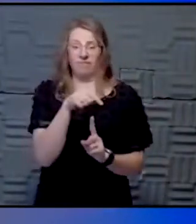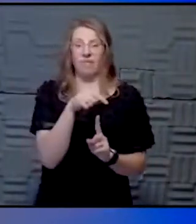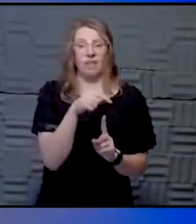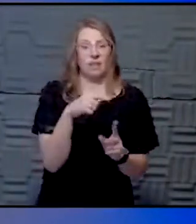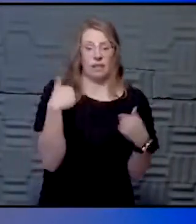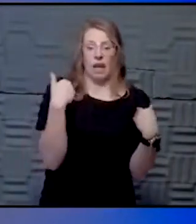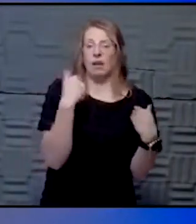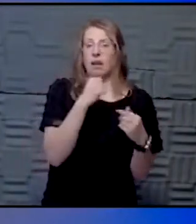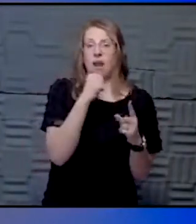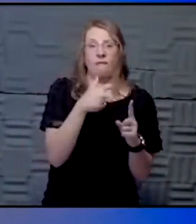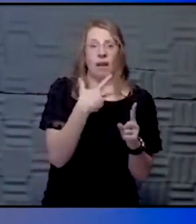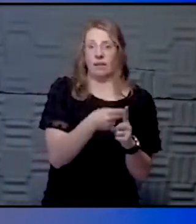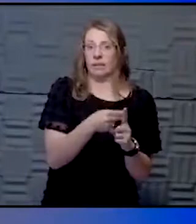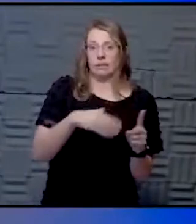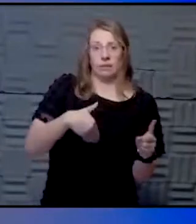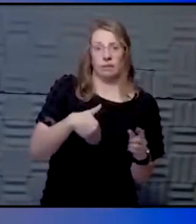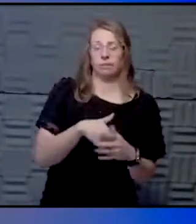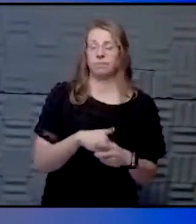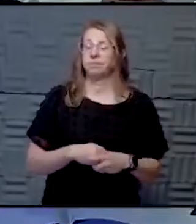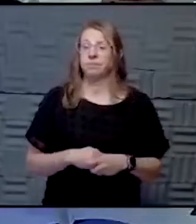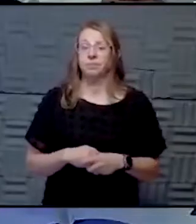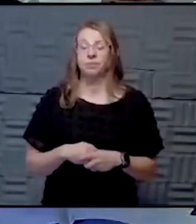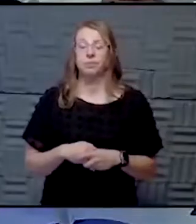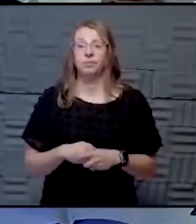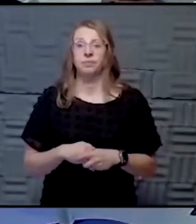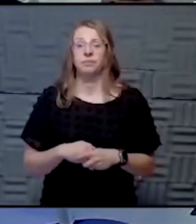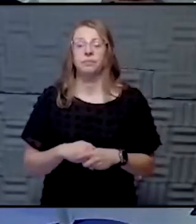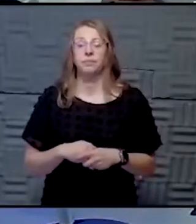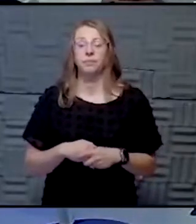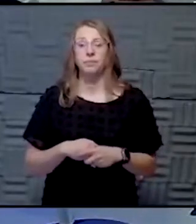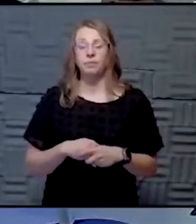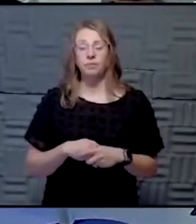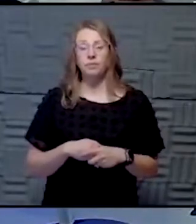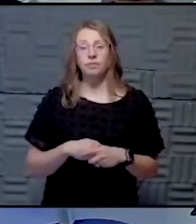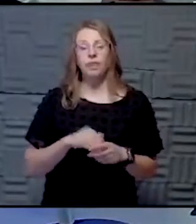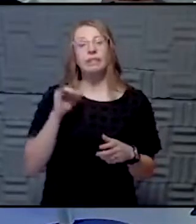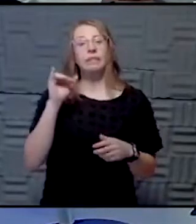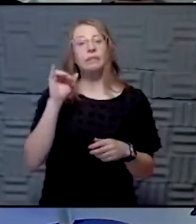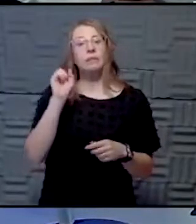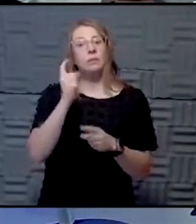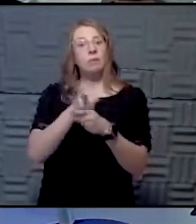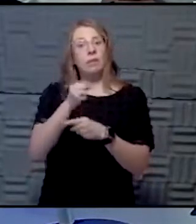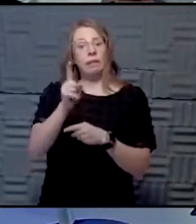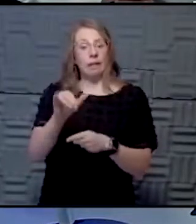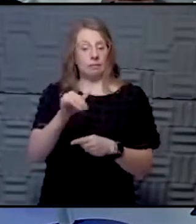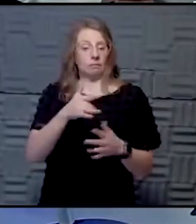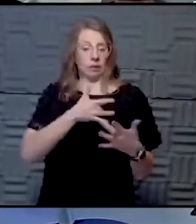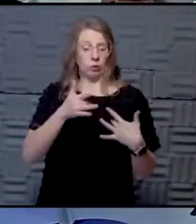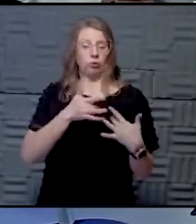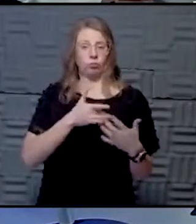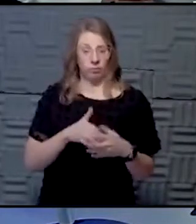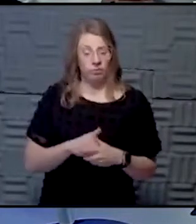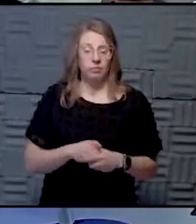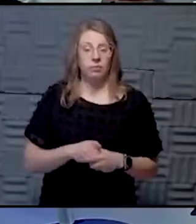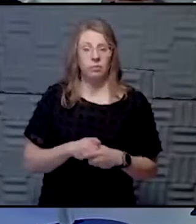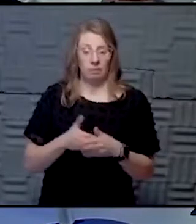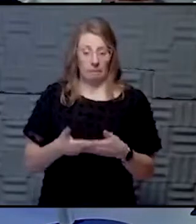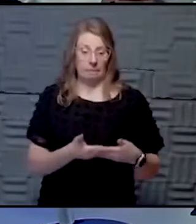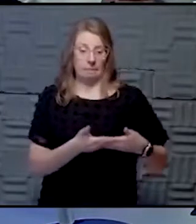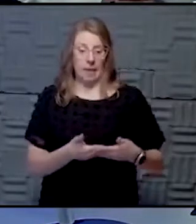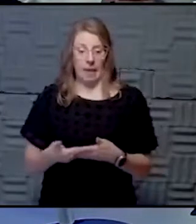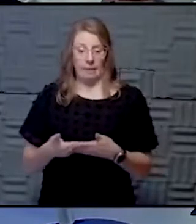vaccinated. So we're seeing that. And so, that's a concern. And then the